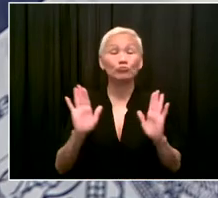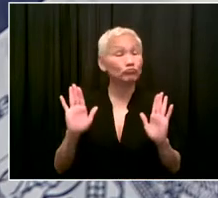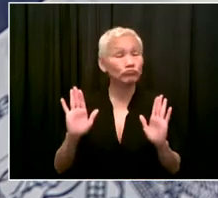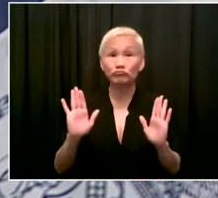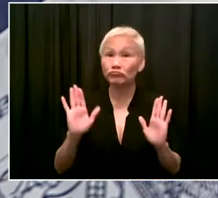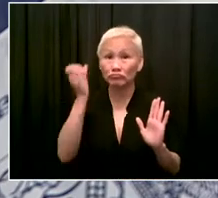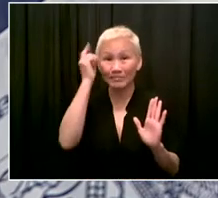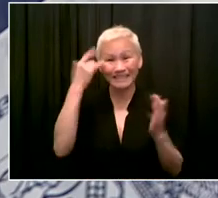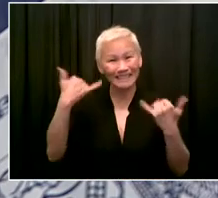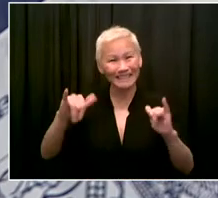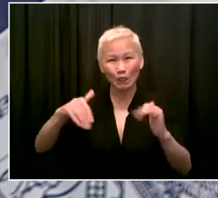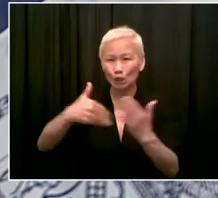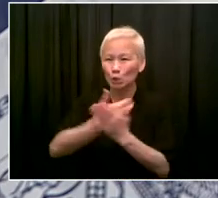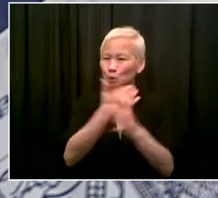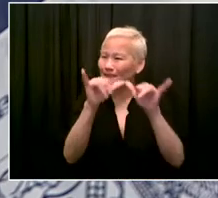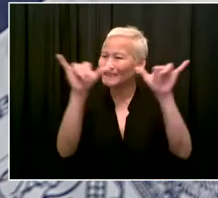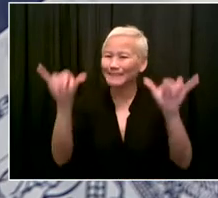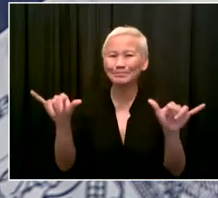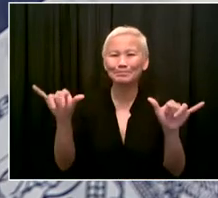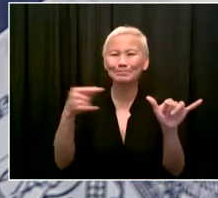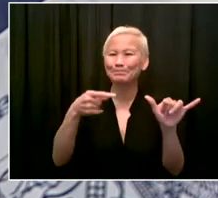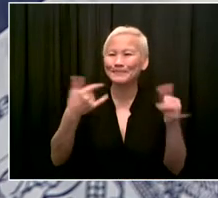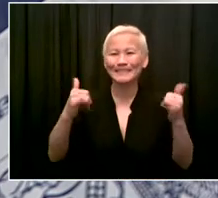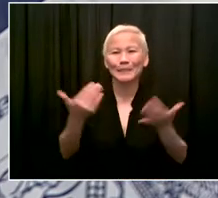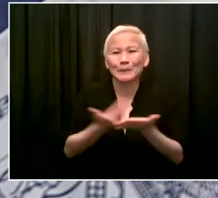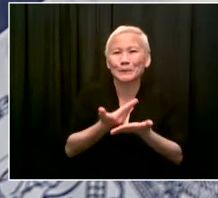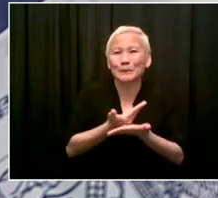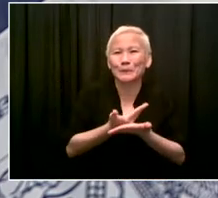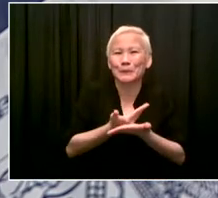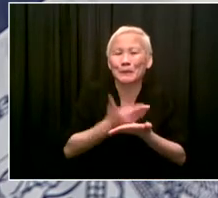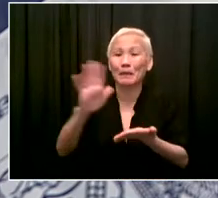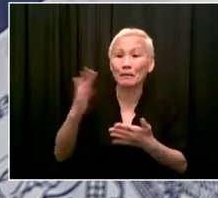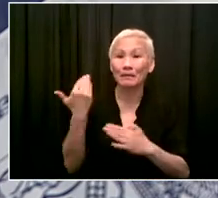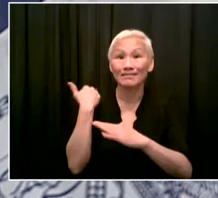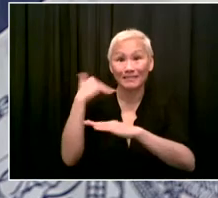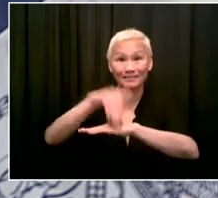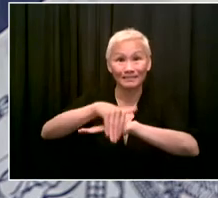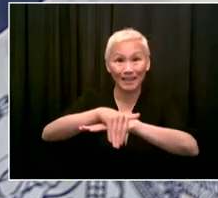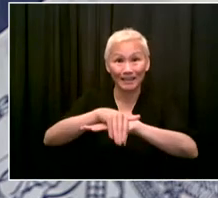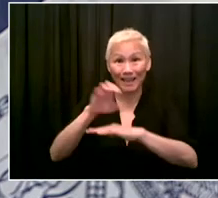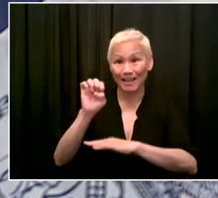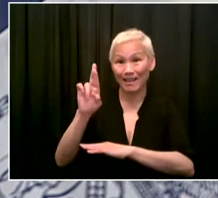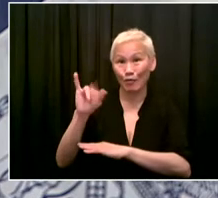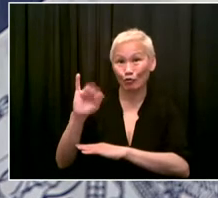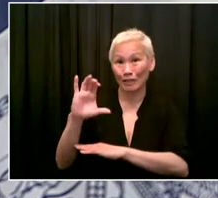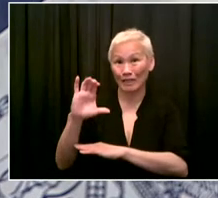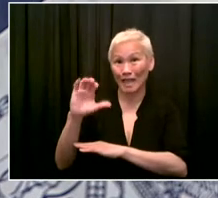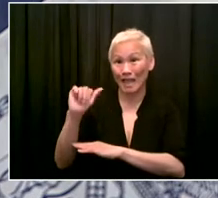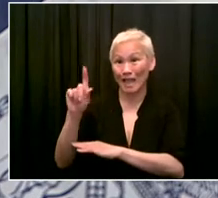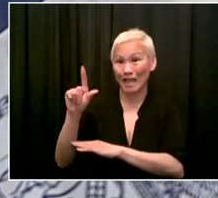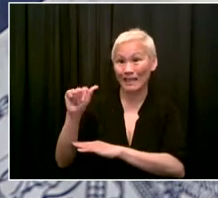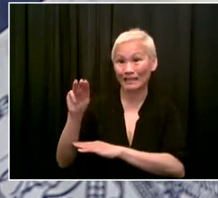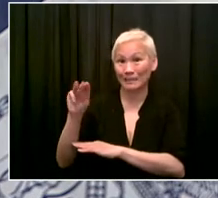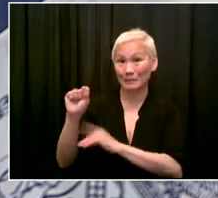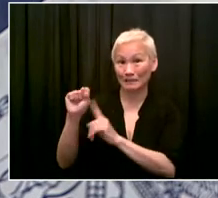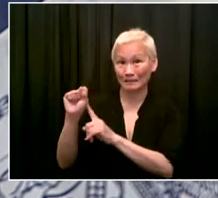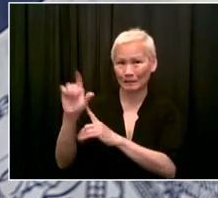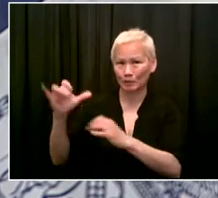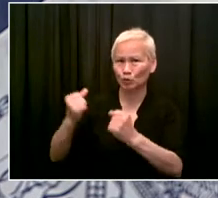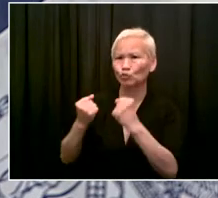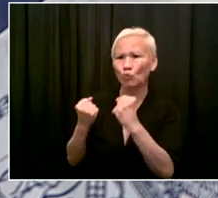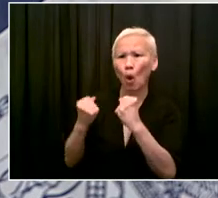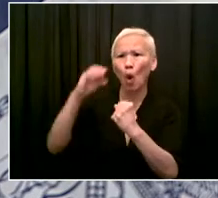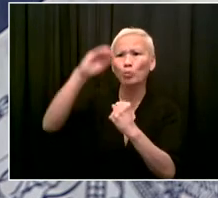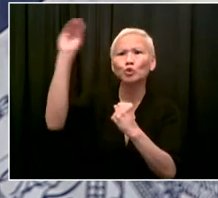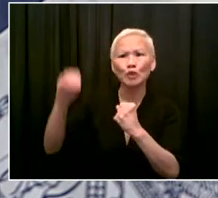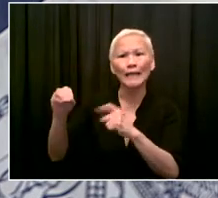Clearly last night, again, Eric had a strong number. He had every right to go out there and talk about it. But from this point